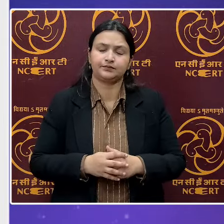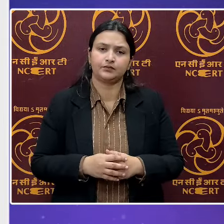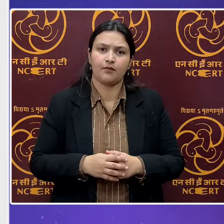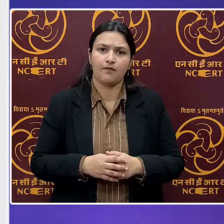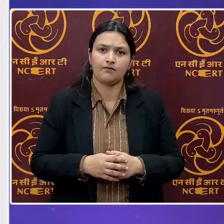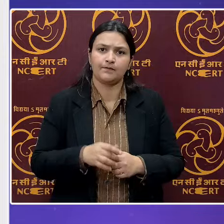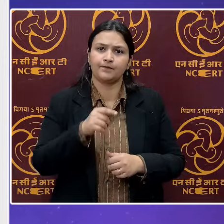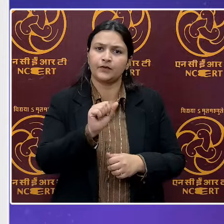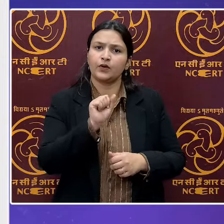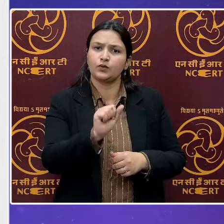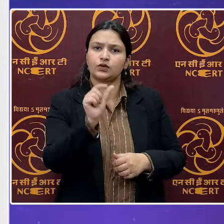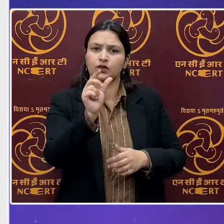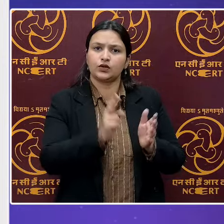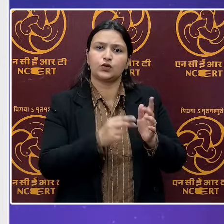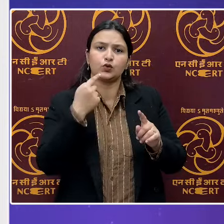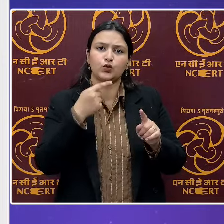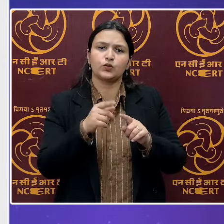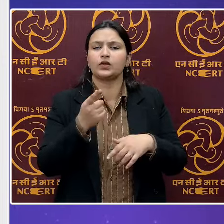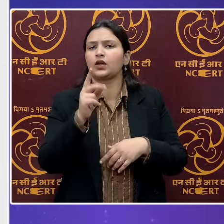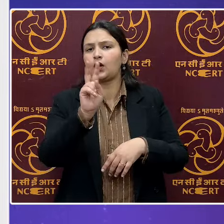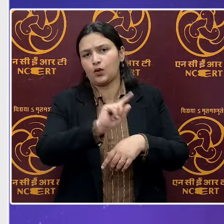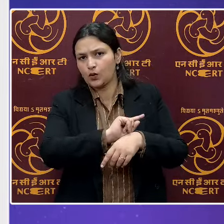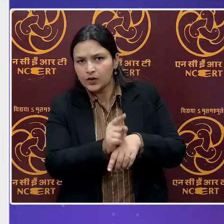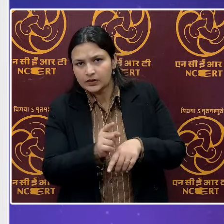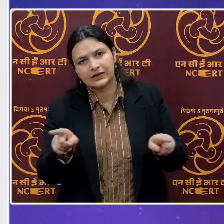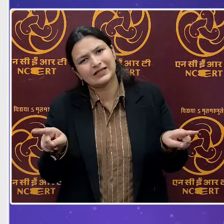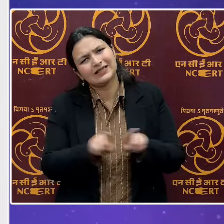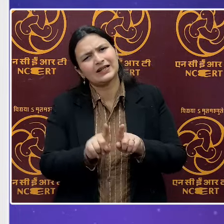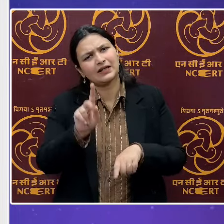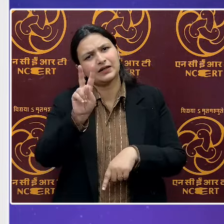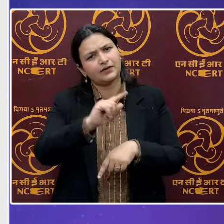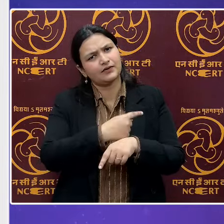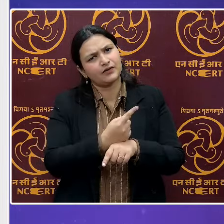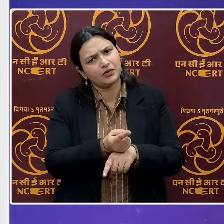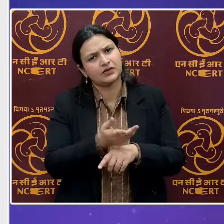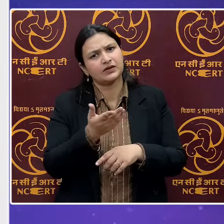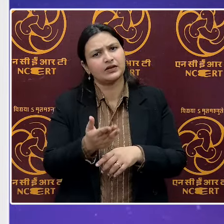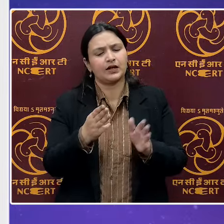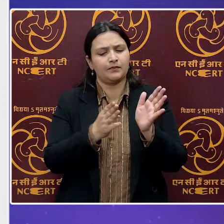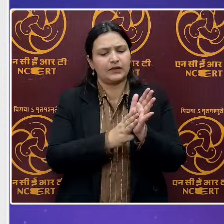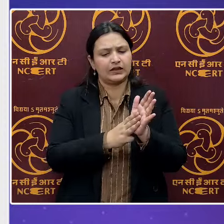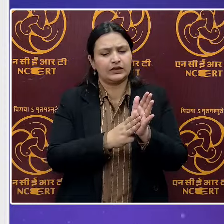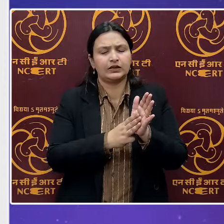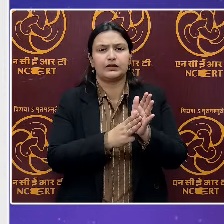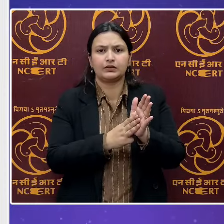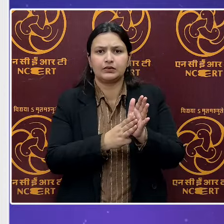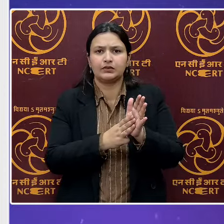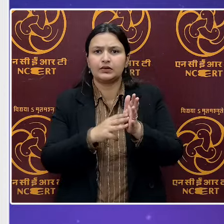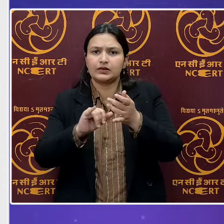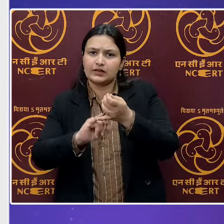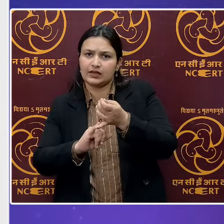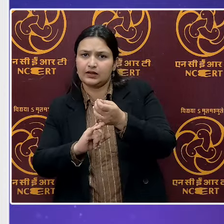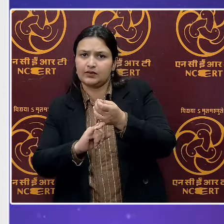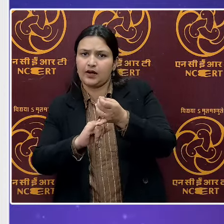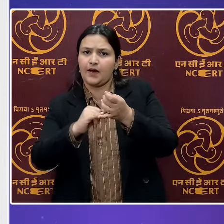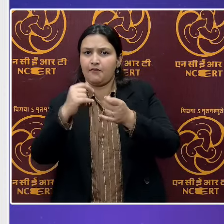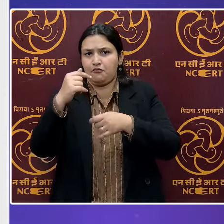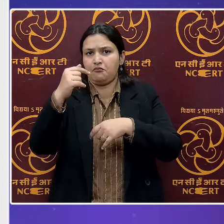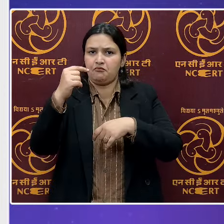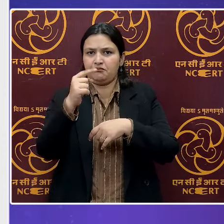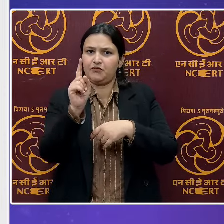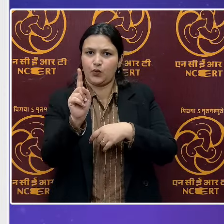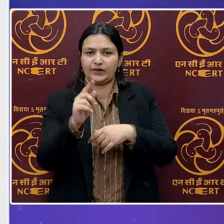its unit? Its velocity, same as for any velocity, that is meter per second. Okay. Now, let's